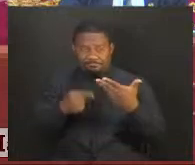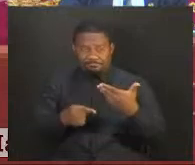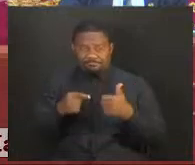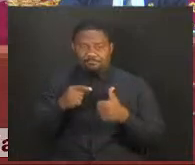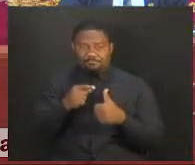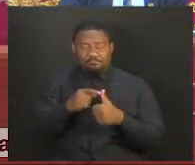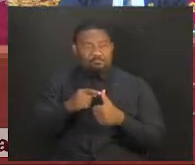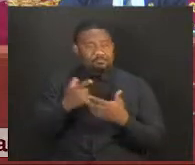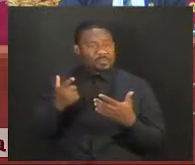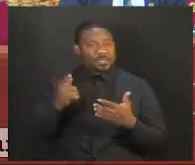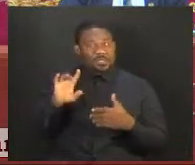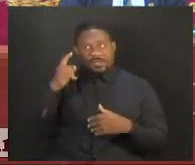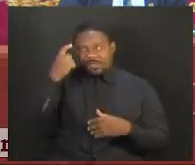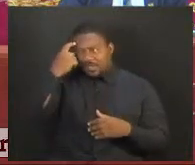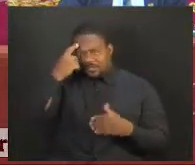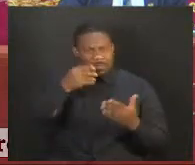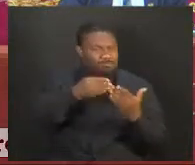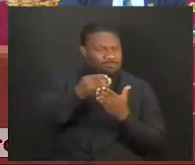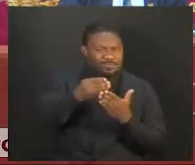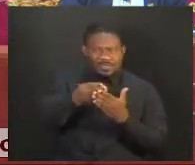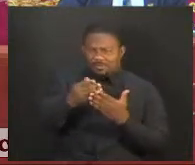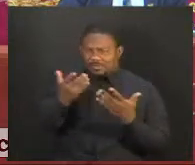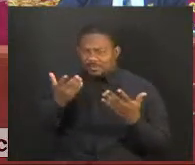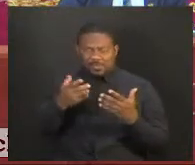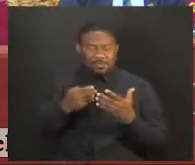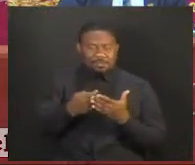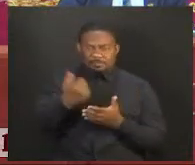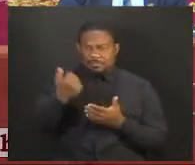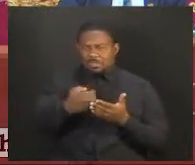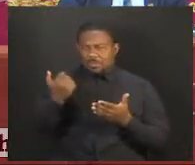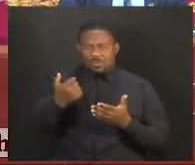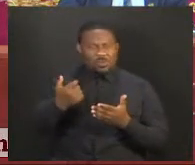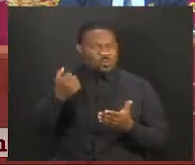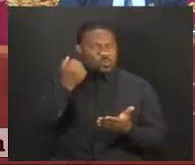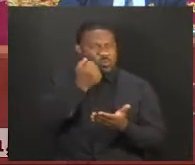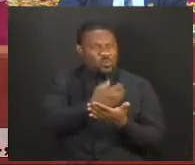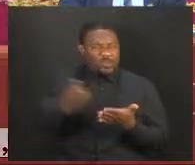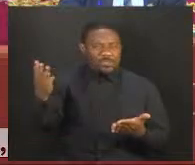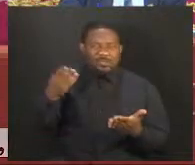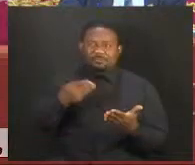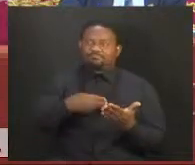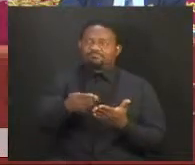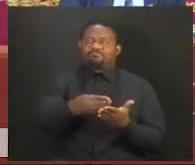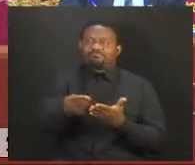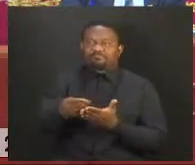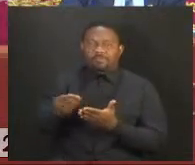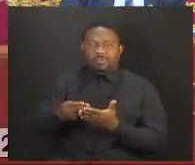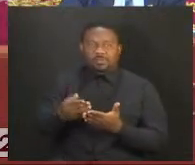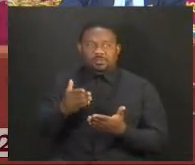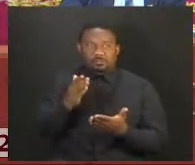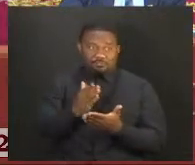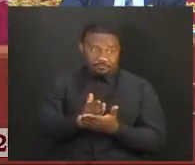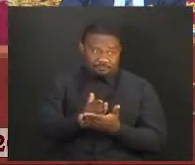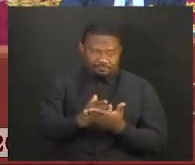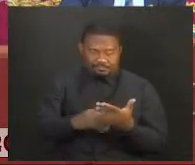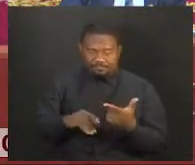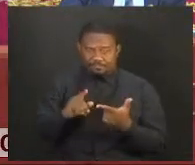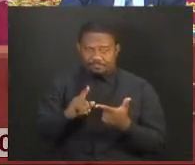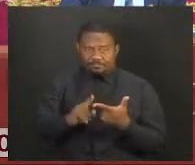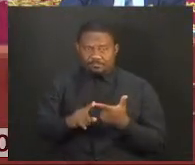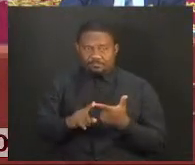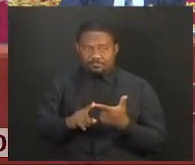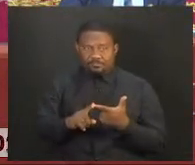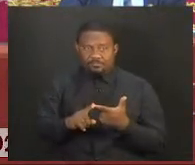rationalizing government expenditure and eliminating wasteful expenditures, optimizing